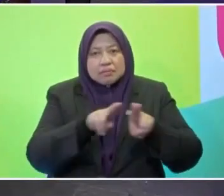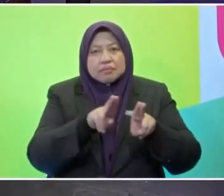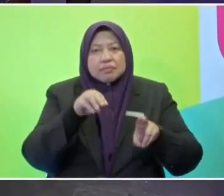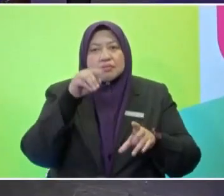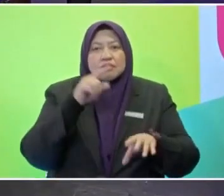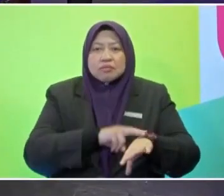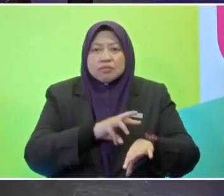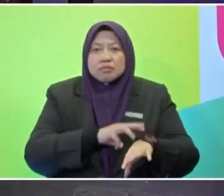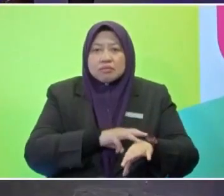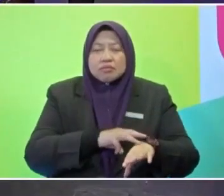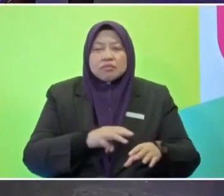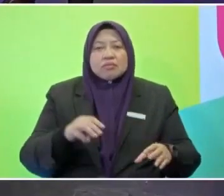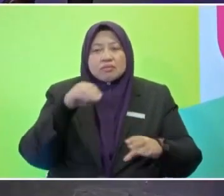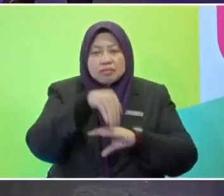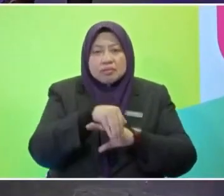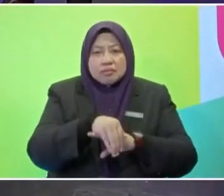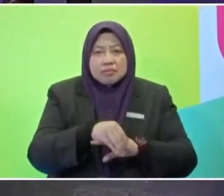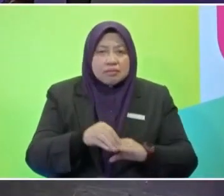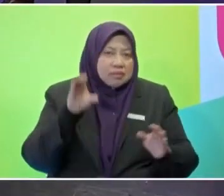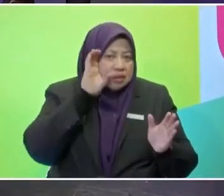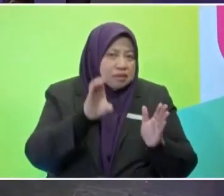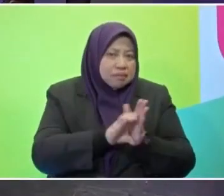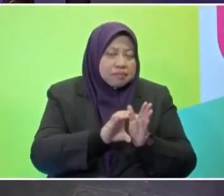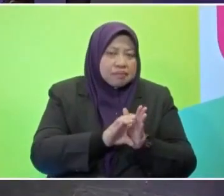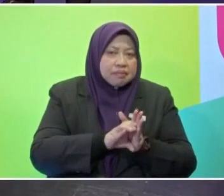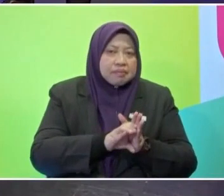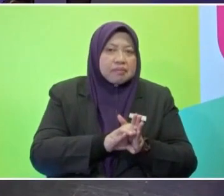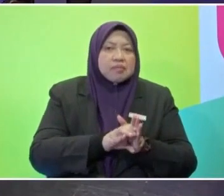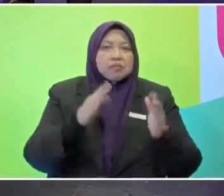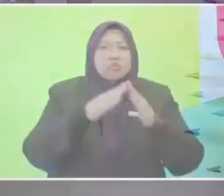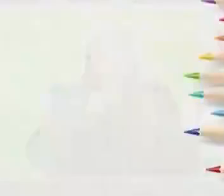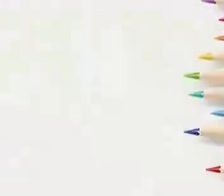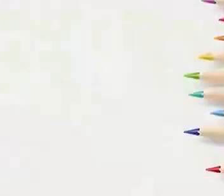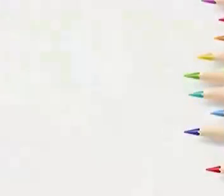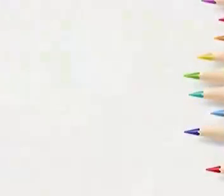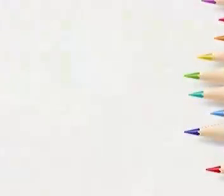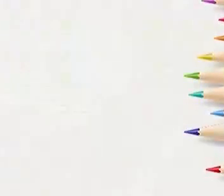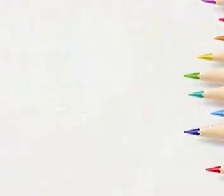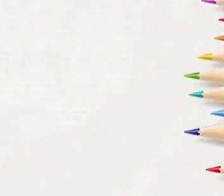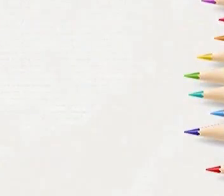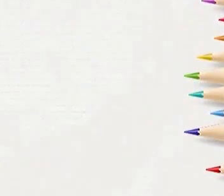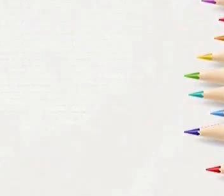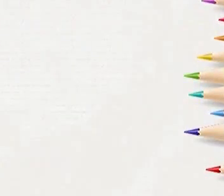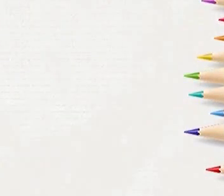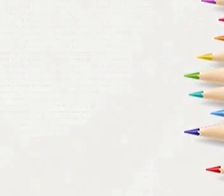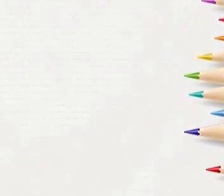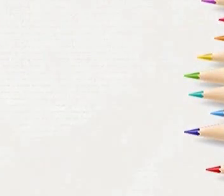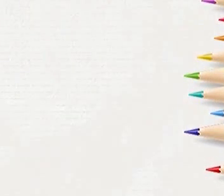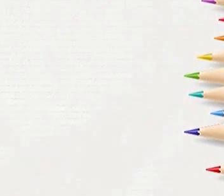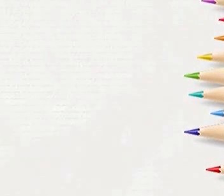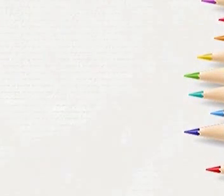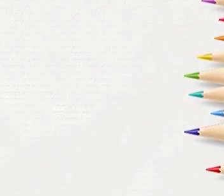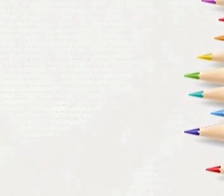Mm-mm. Okay, and the third picture shows a lighthouse. This lighthouse is important because it serves